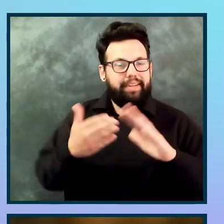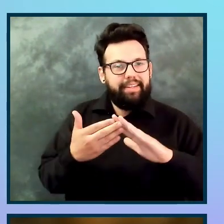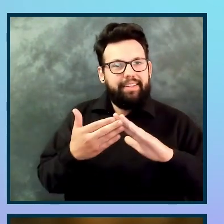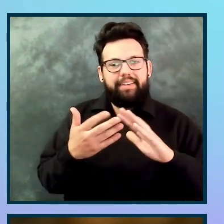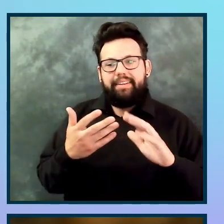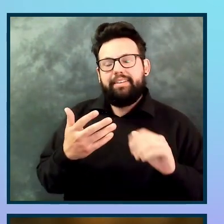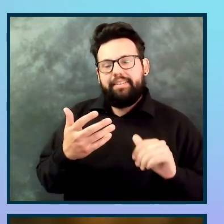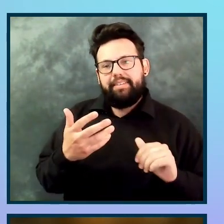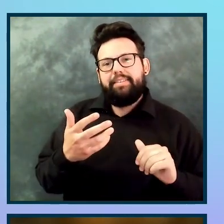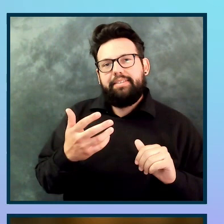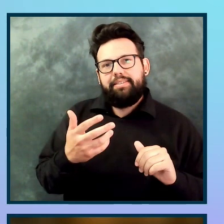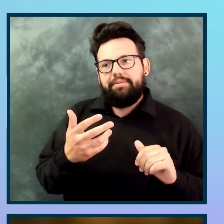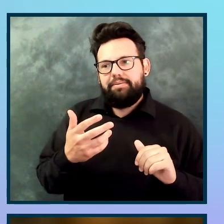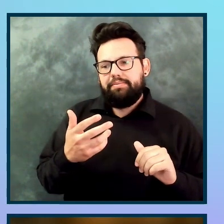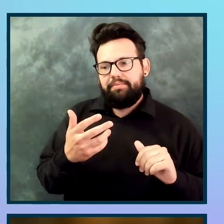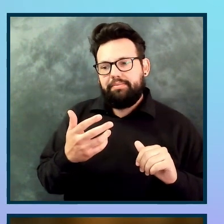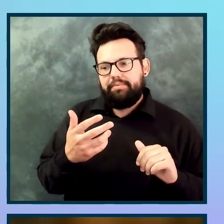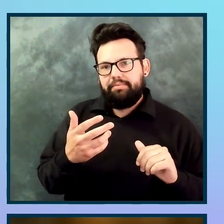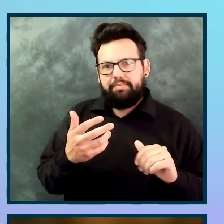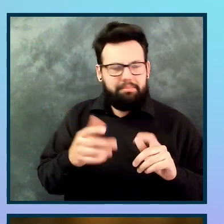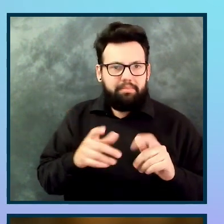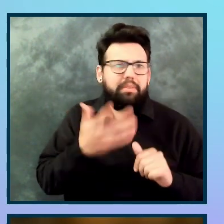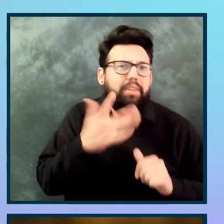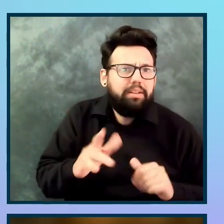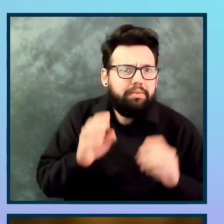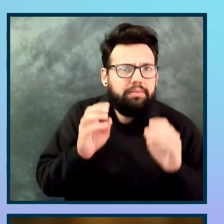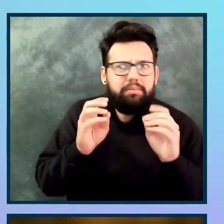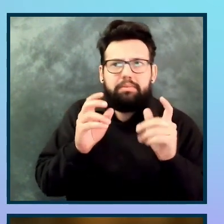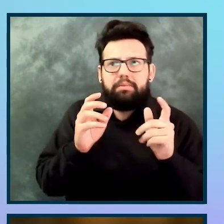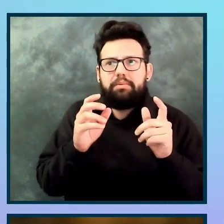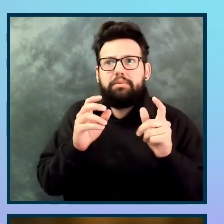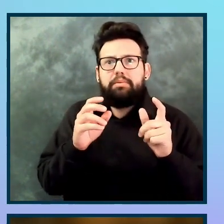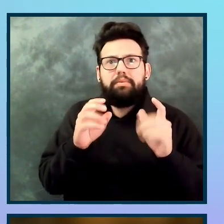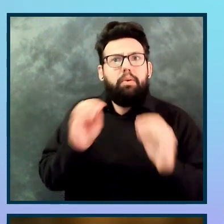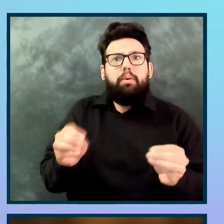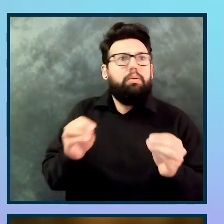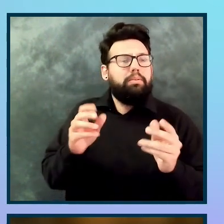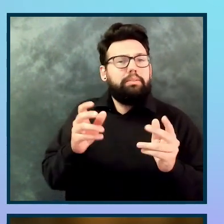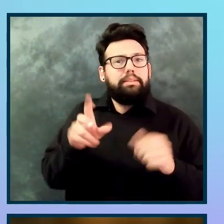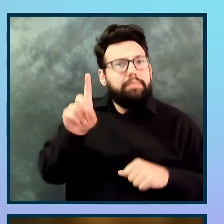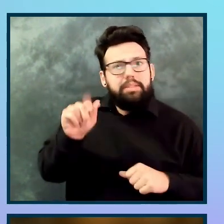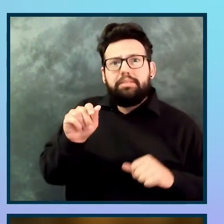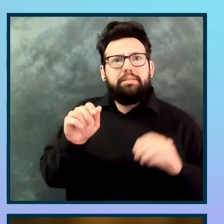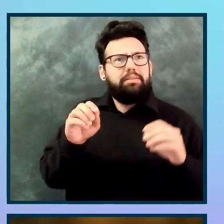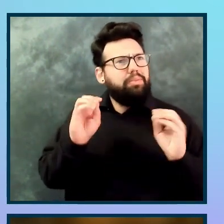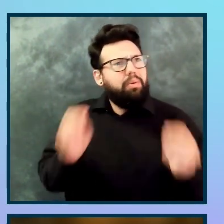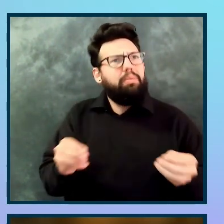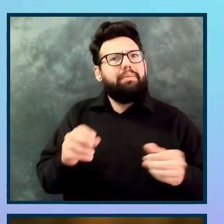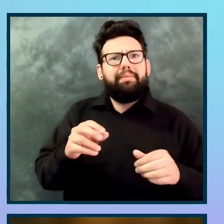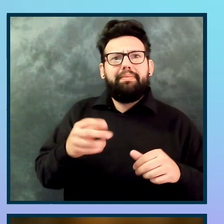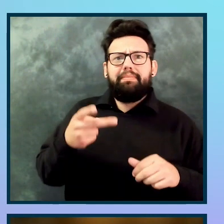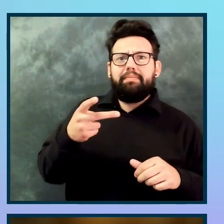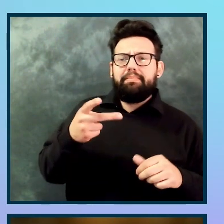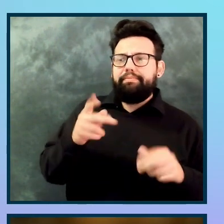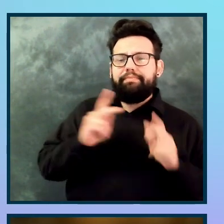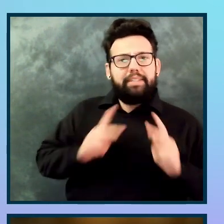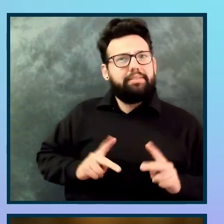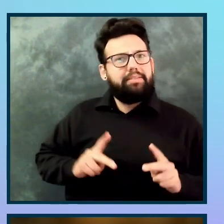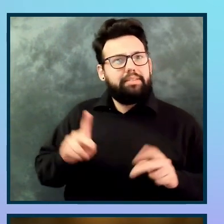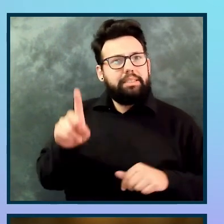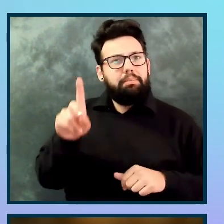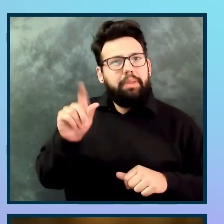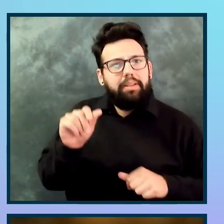any known physical disabilities or no disabilities that I know of. And so I see this as an opportunity and a privilege to